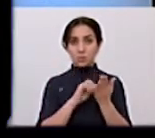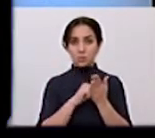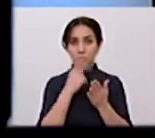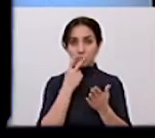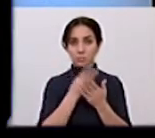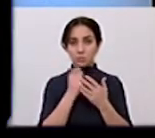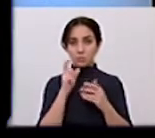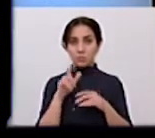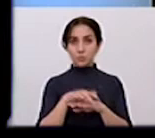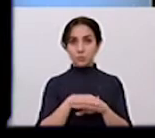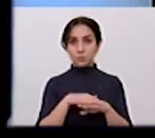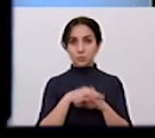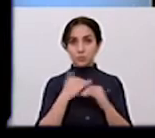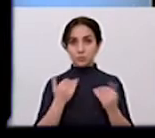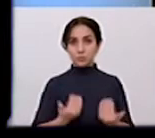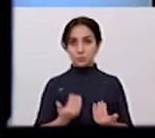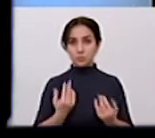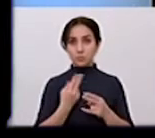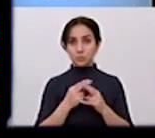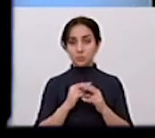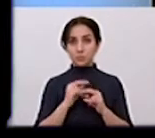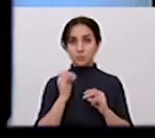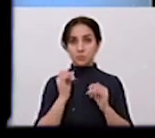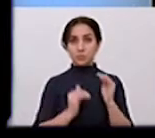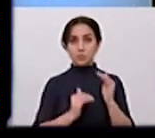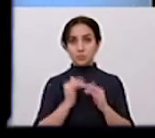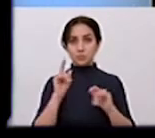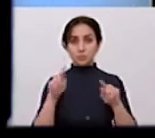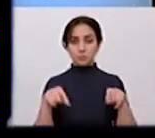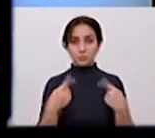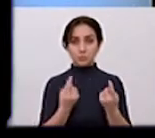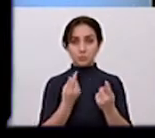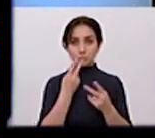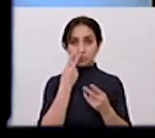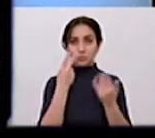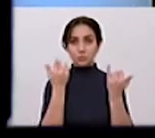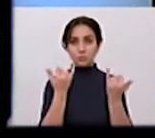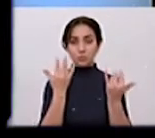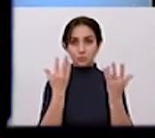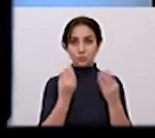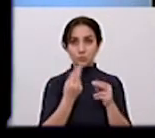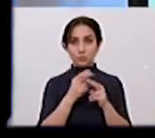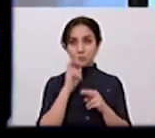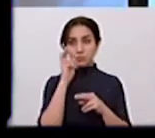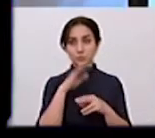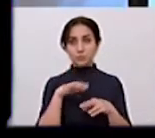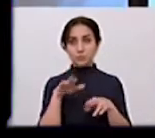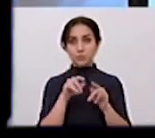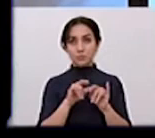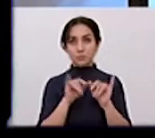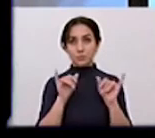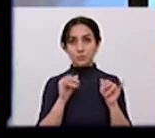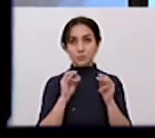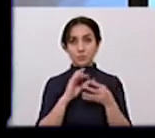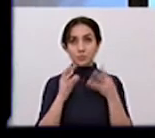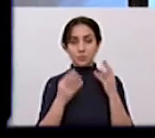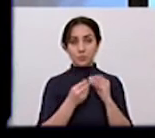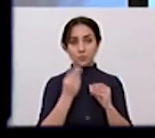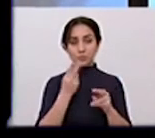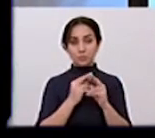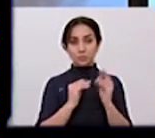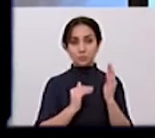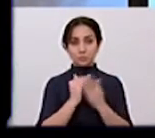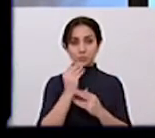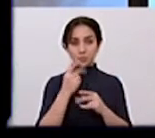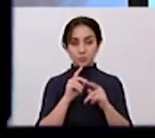Ularda aholining yashash darajasi keskin yaxshilanganligi. Mana bugungi kunda bu mamlakatlarni rivojlanish natijasida yuqori